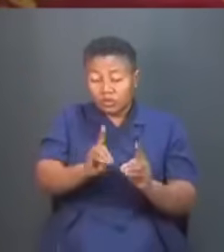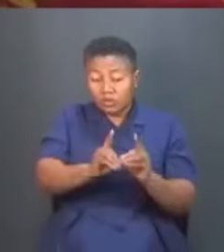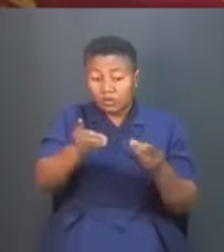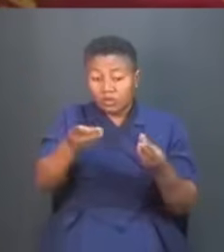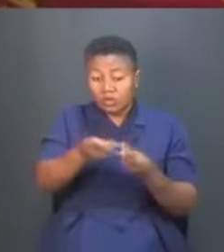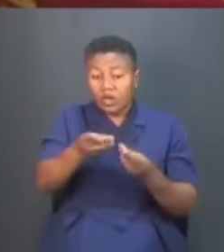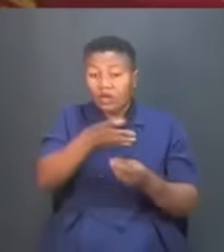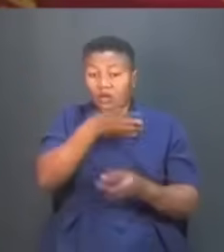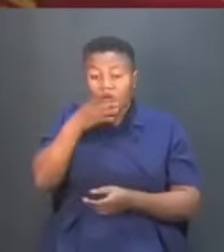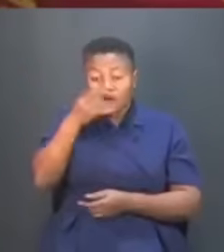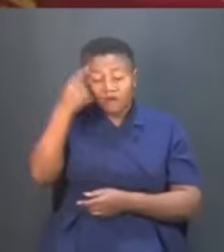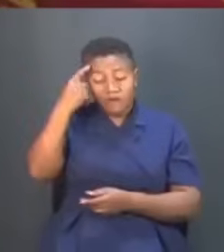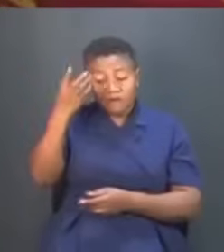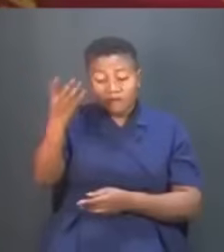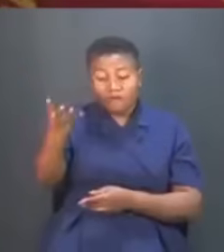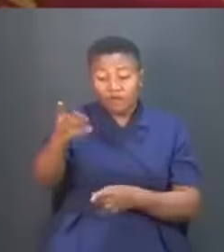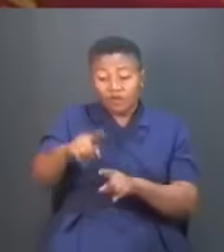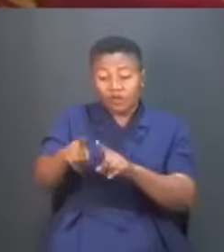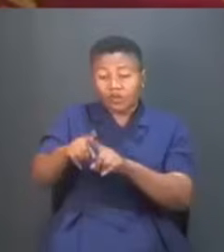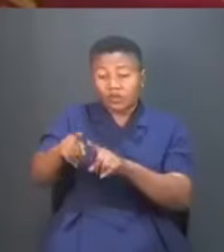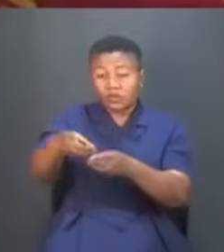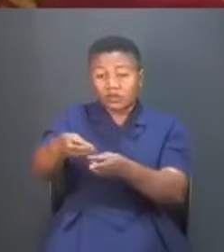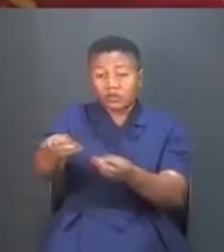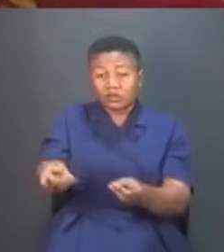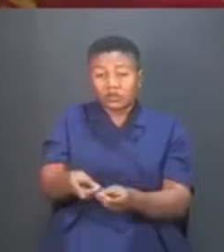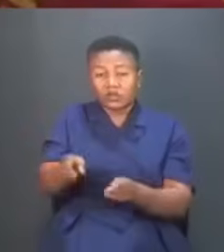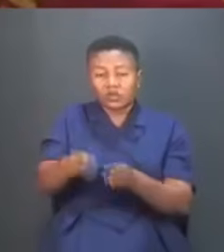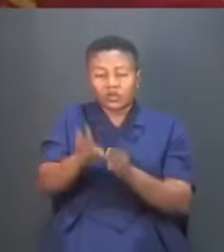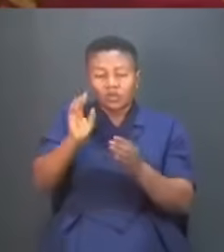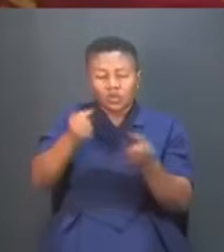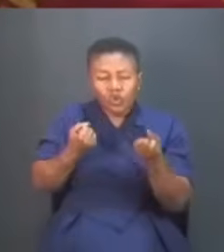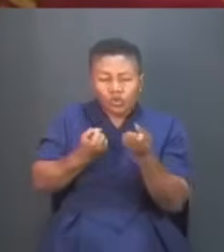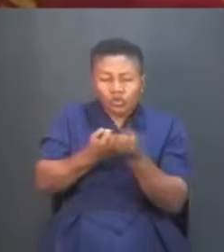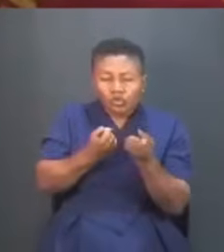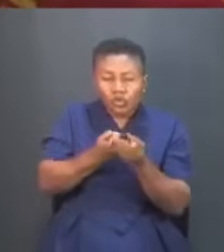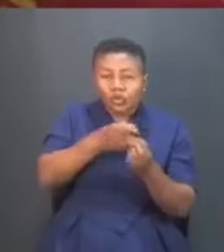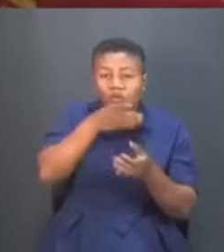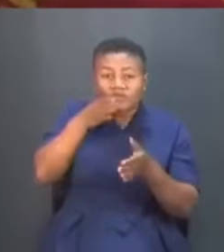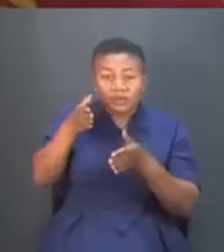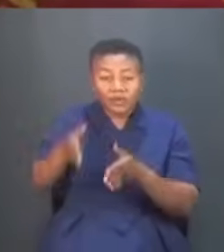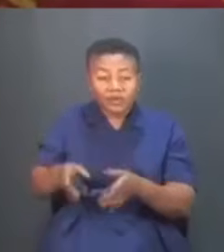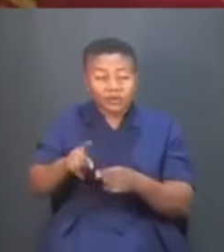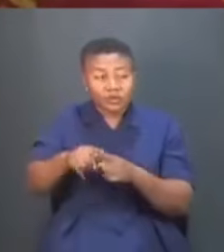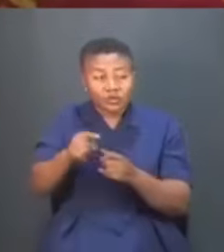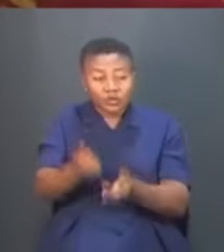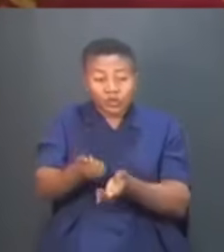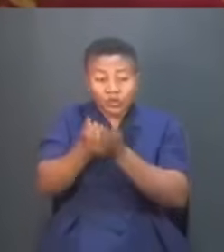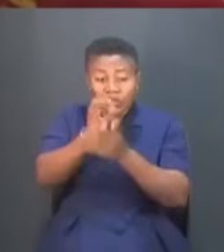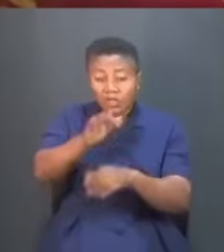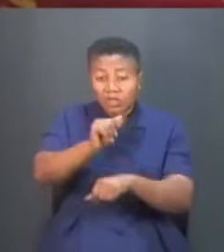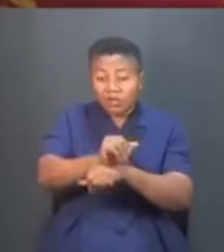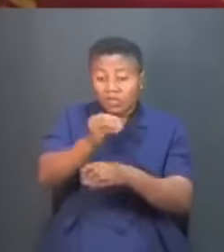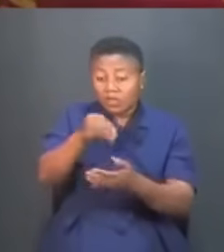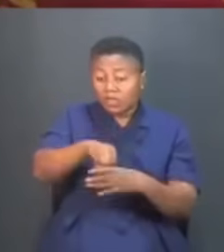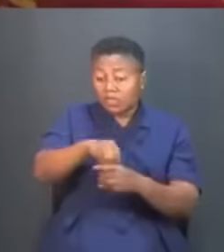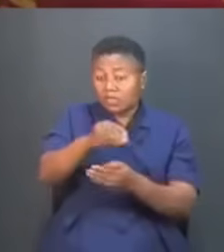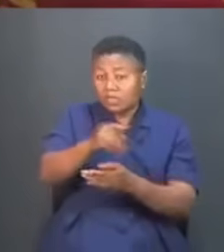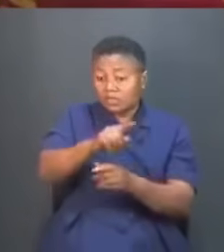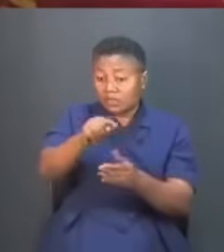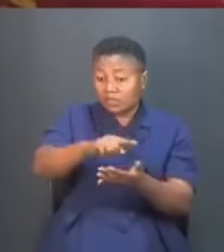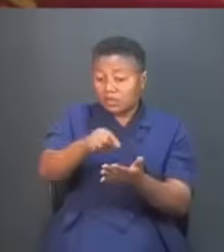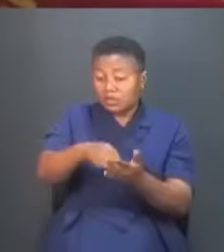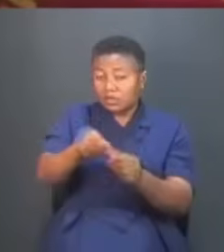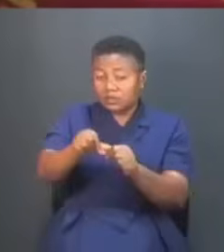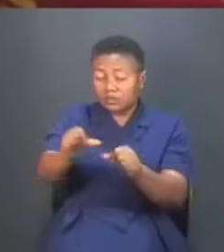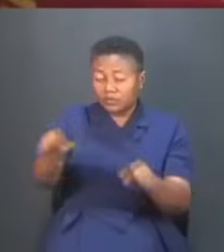district assemblies, will continue to support farmers in expanding their operations in irrigable areas. The Ghana